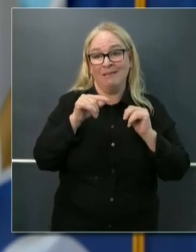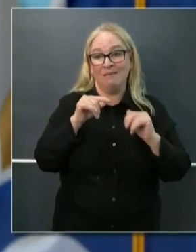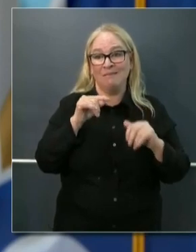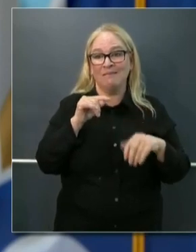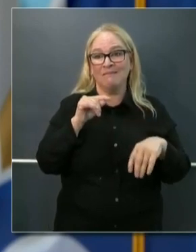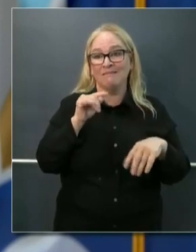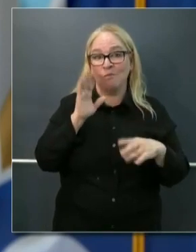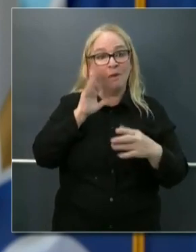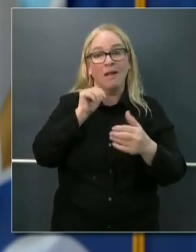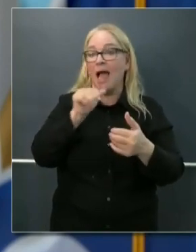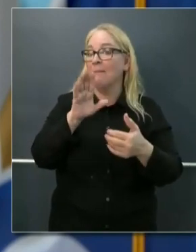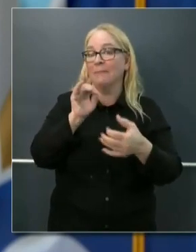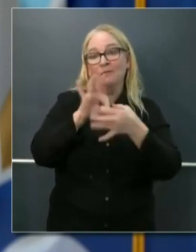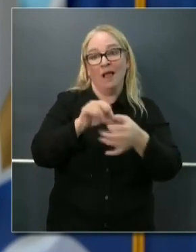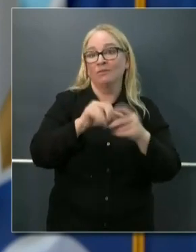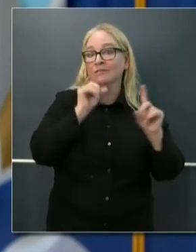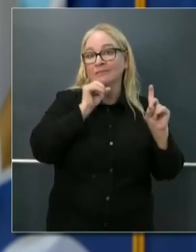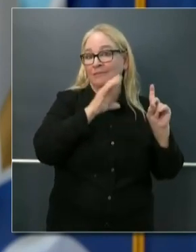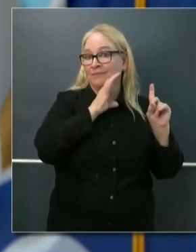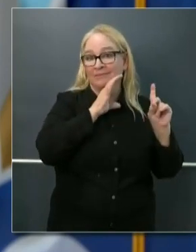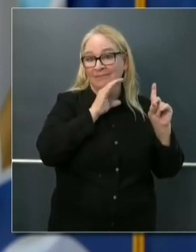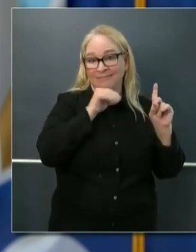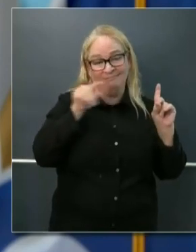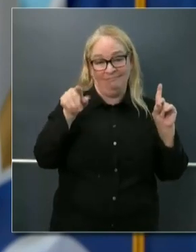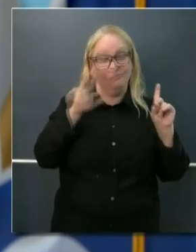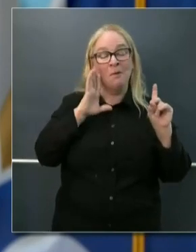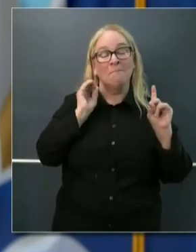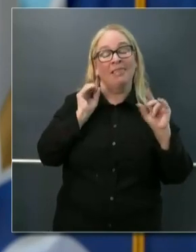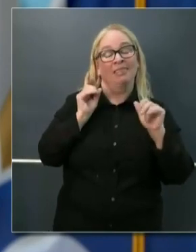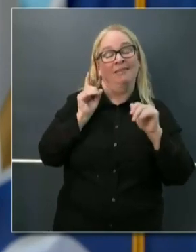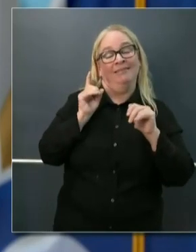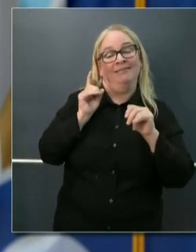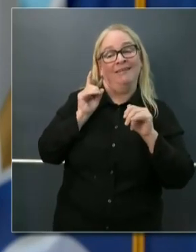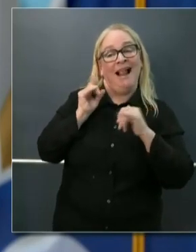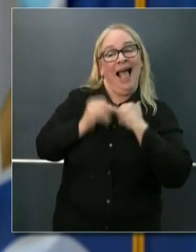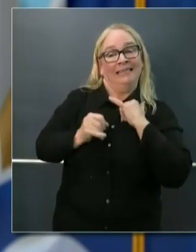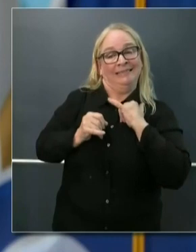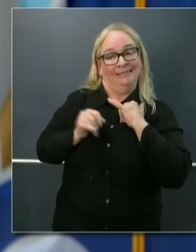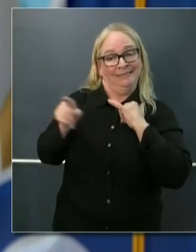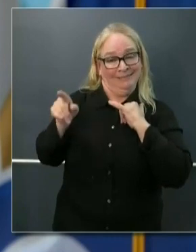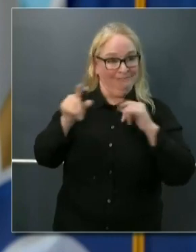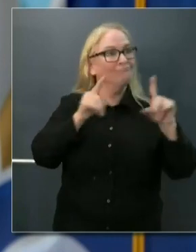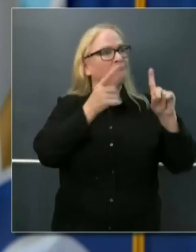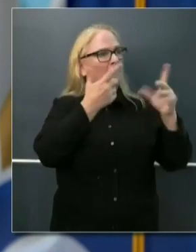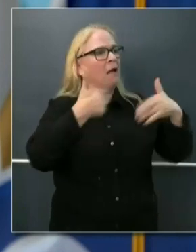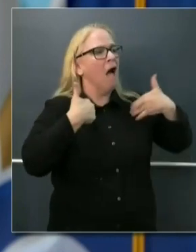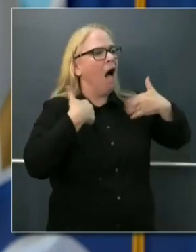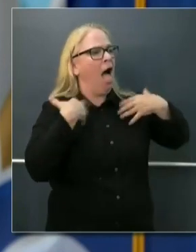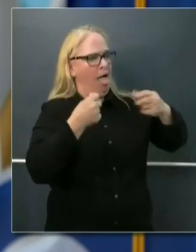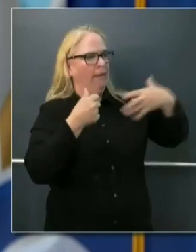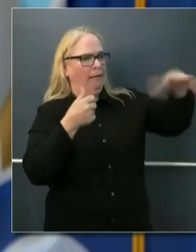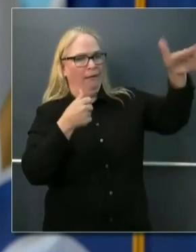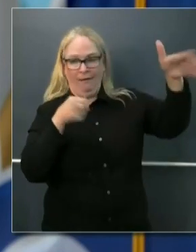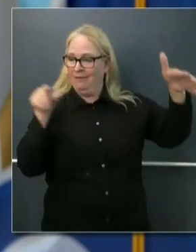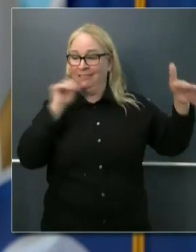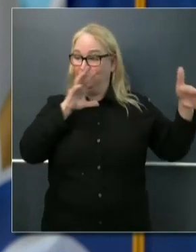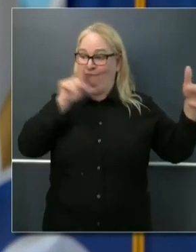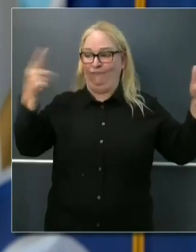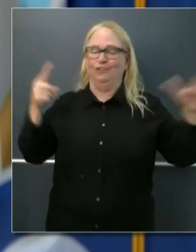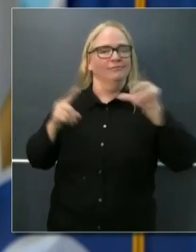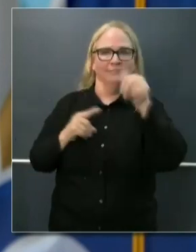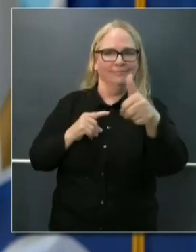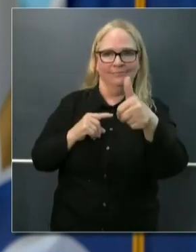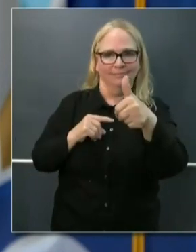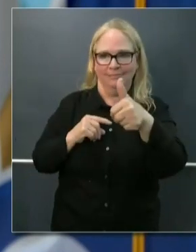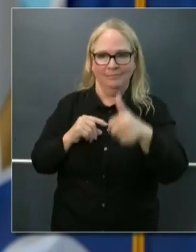It certainly won't be people congregating in large events, in large crowds, mixing. I think, again, all that is sort of driven by common